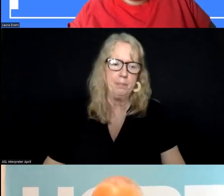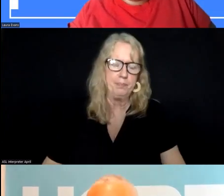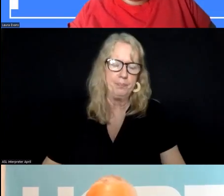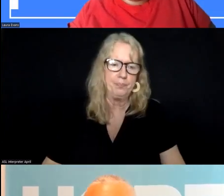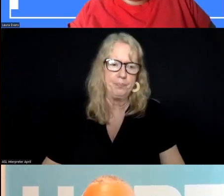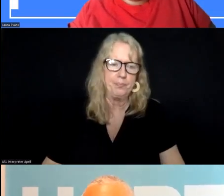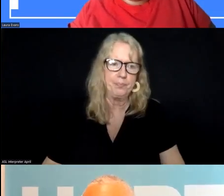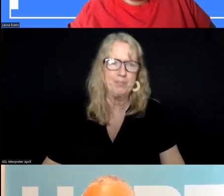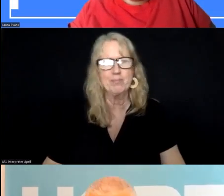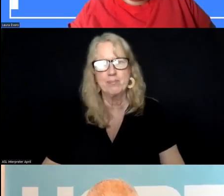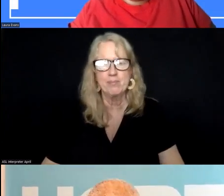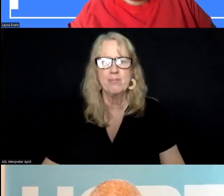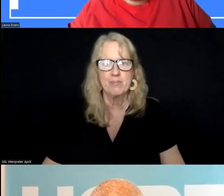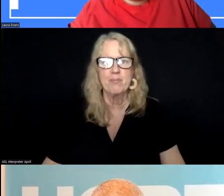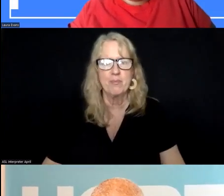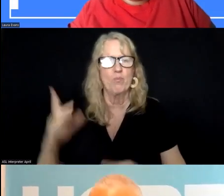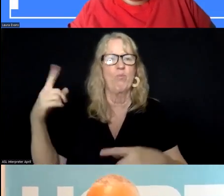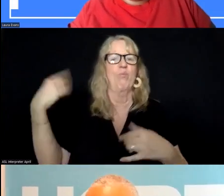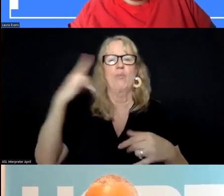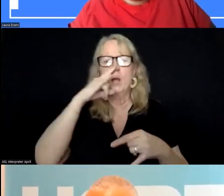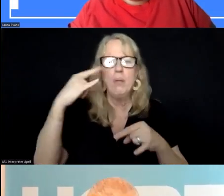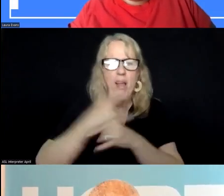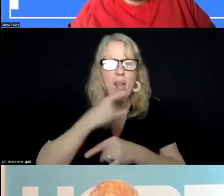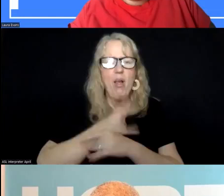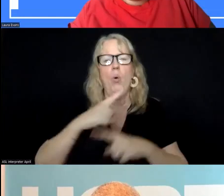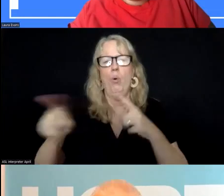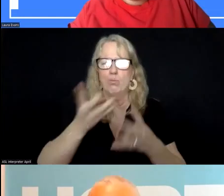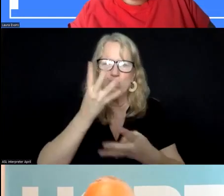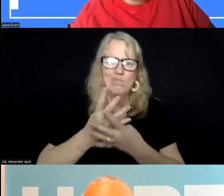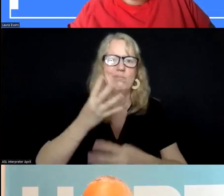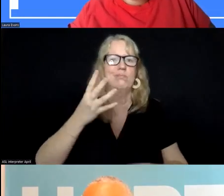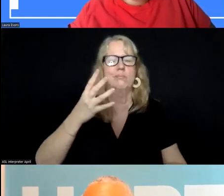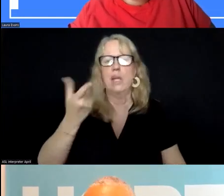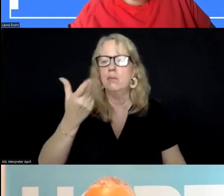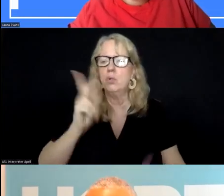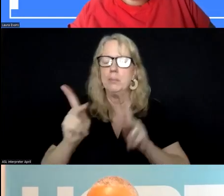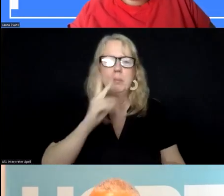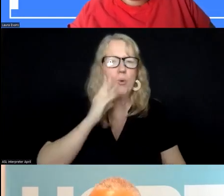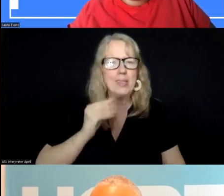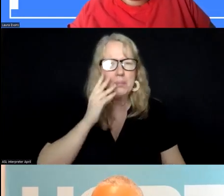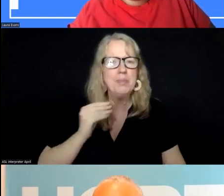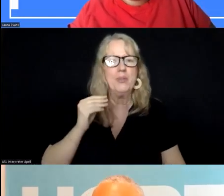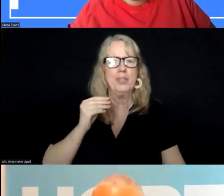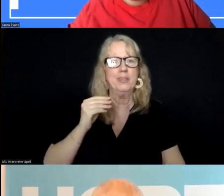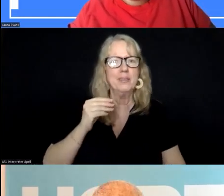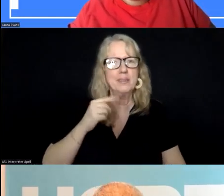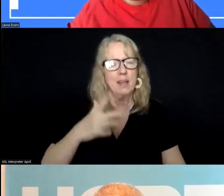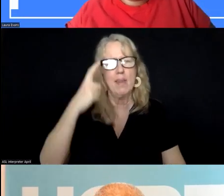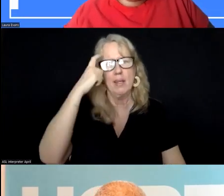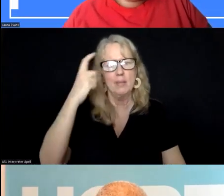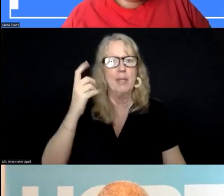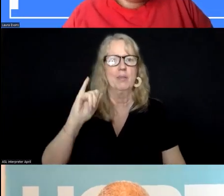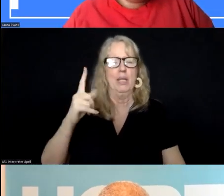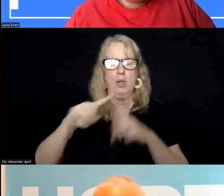so long, we've been ostracized or criminalized, and anyone that's been experiencing this has been criminalized